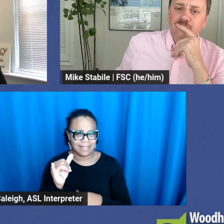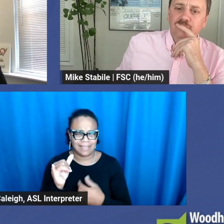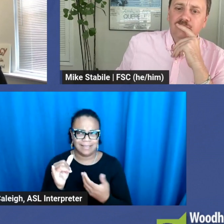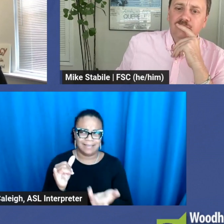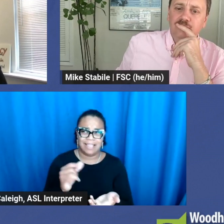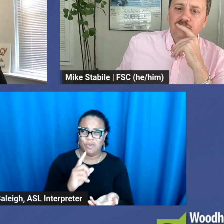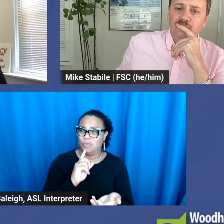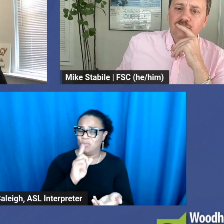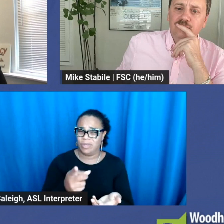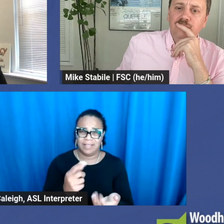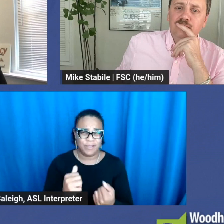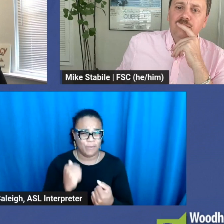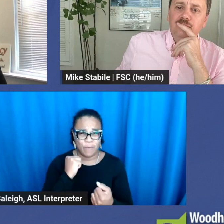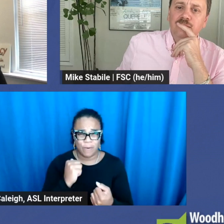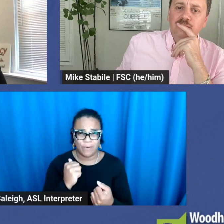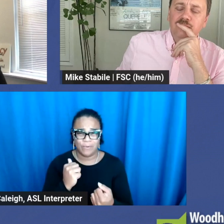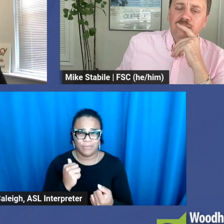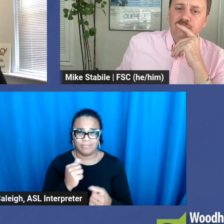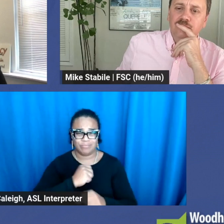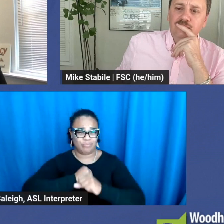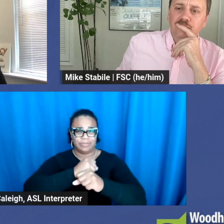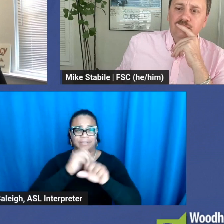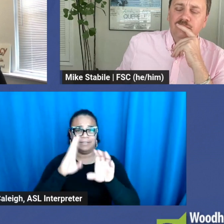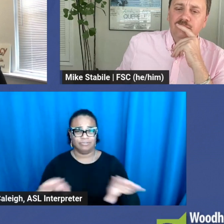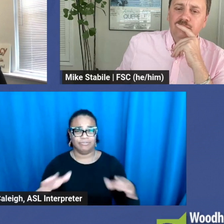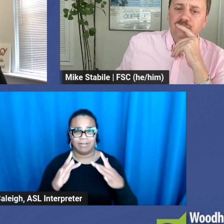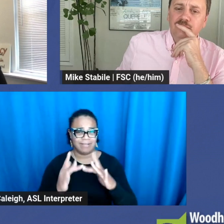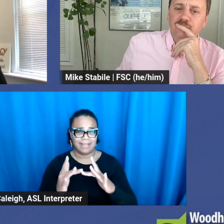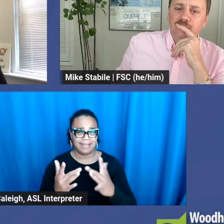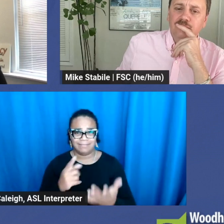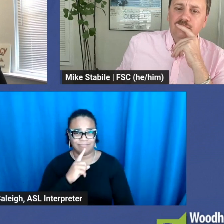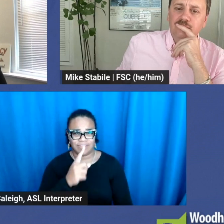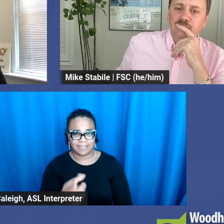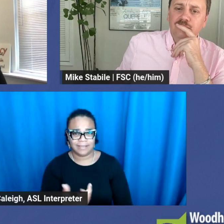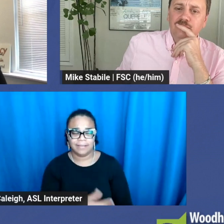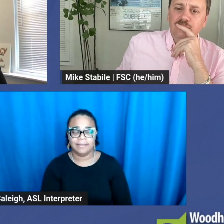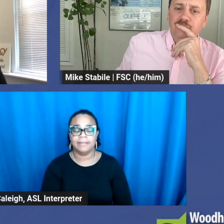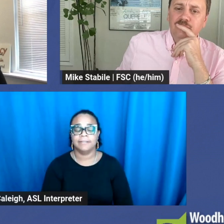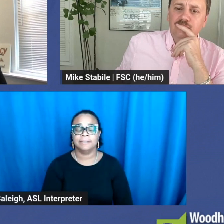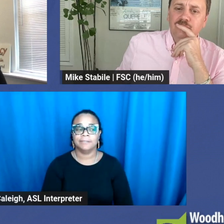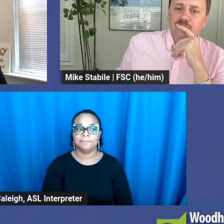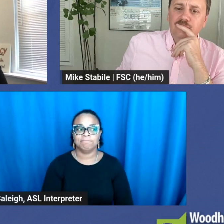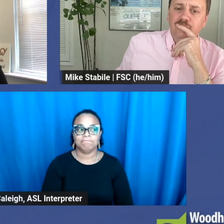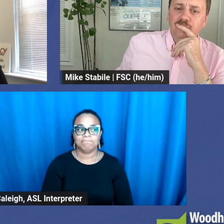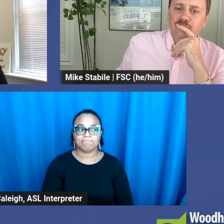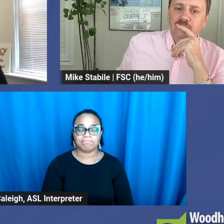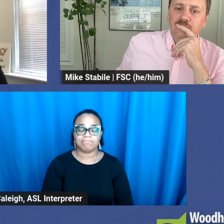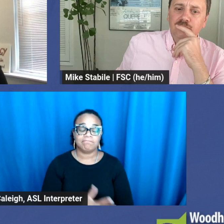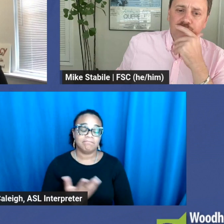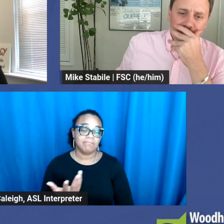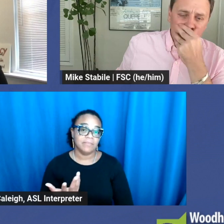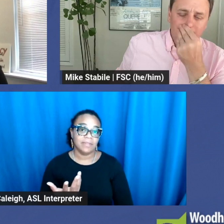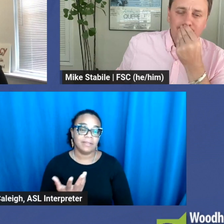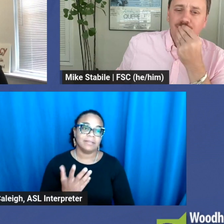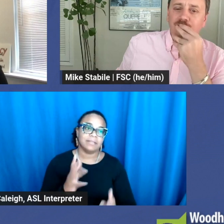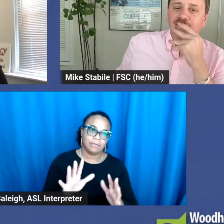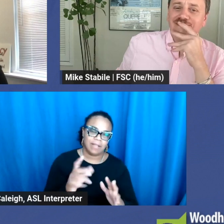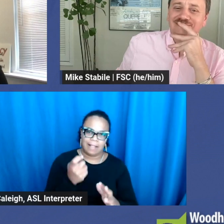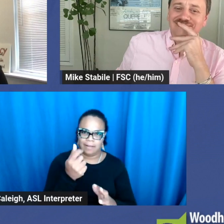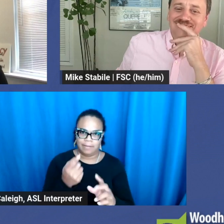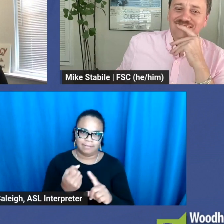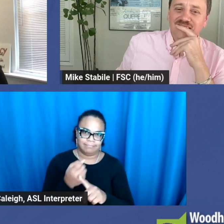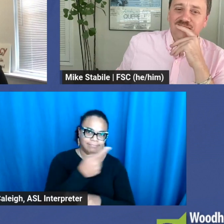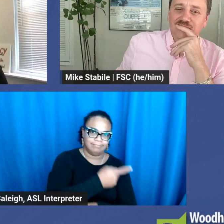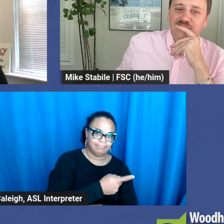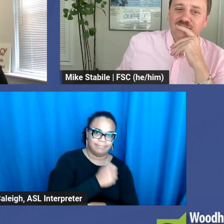to keep kids safe online. And I would, this wasn't in our outline, so I apologize to all